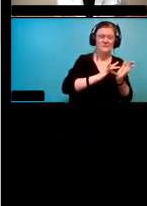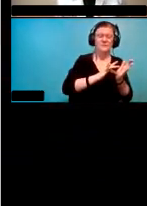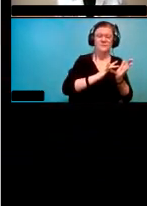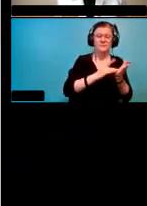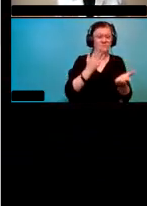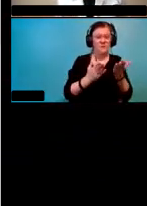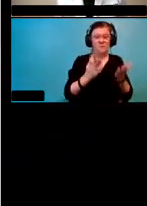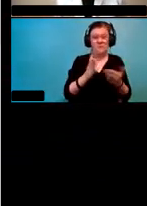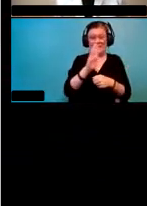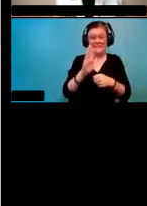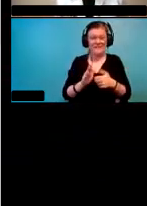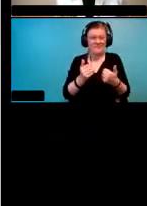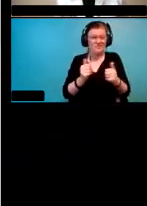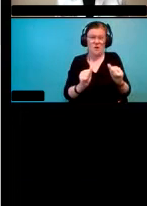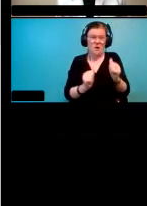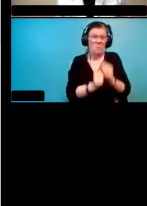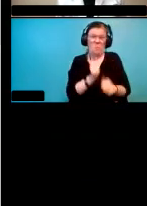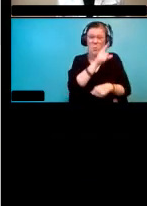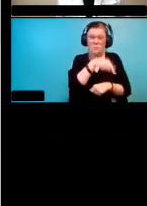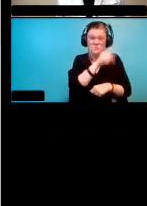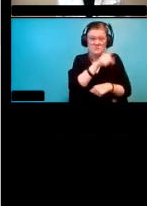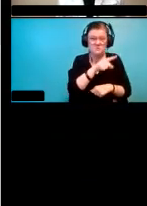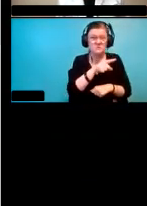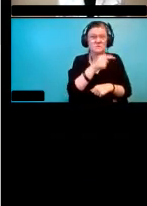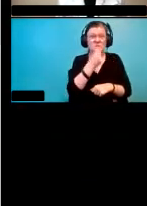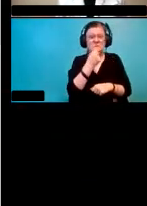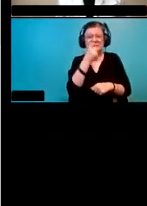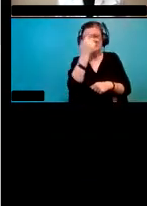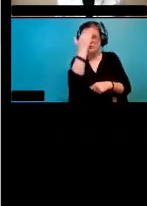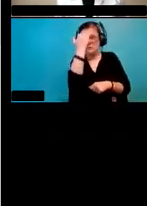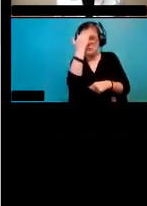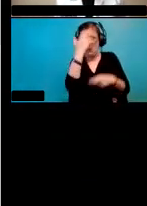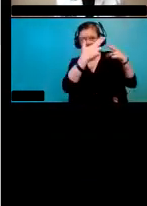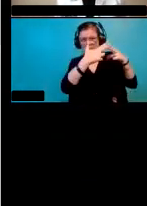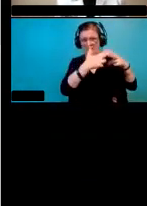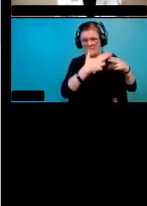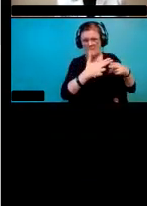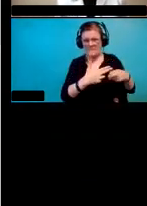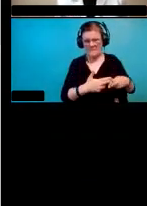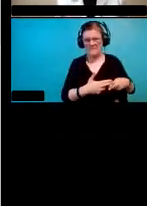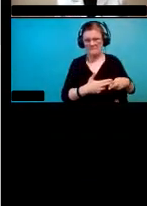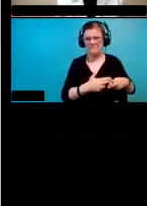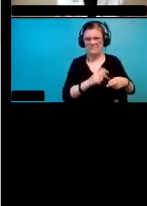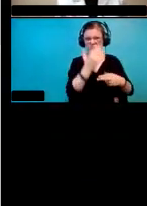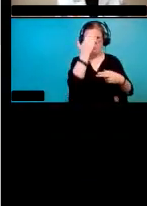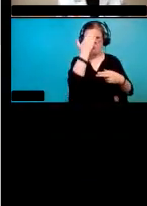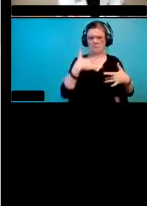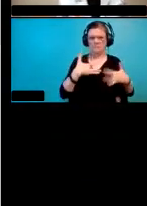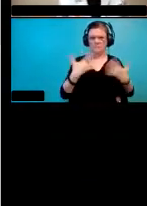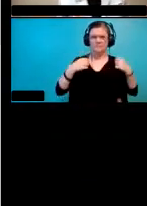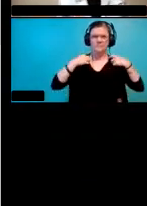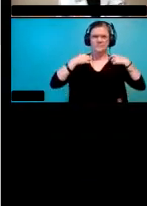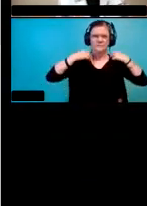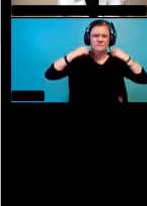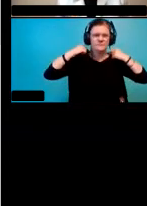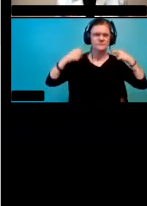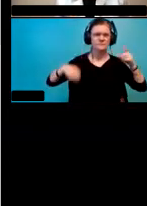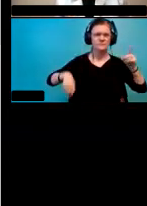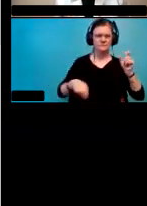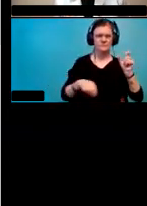not ever try most of them, but you should kind of know about them. That's kind of why I put this slide on here. So carbidopa